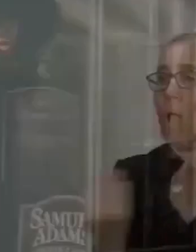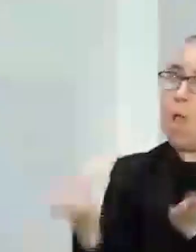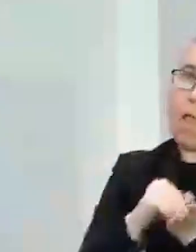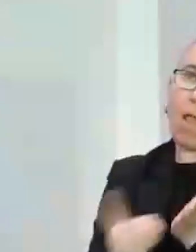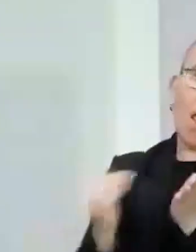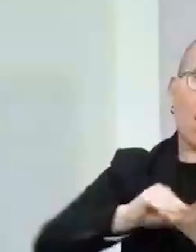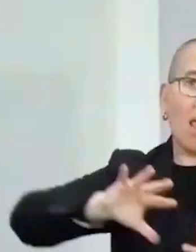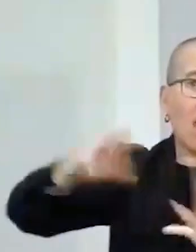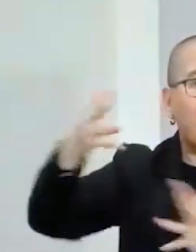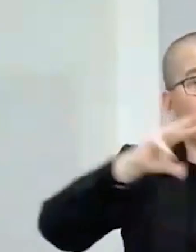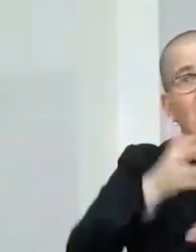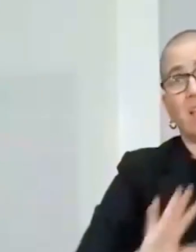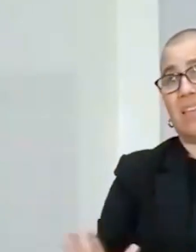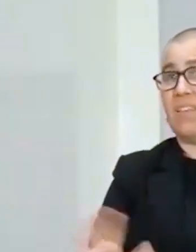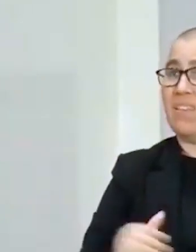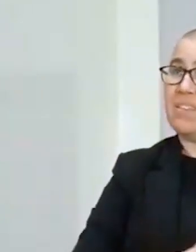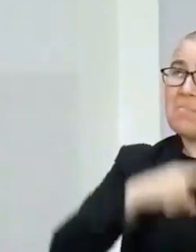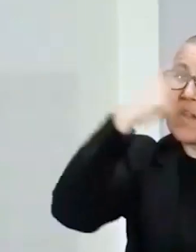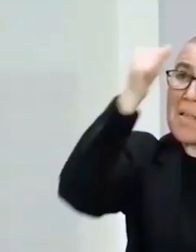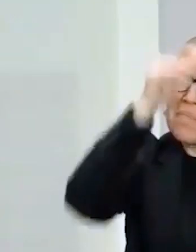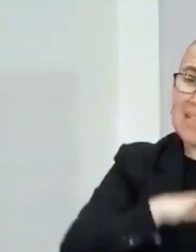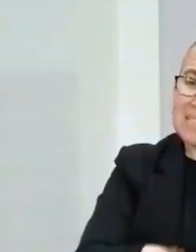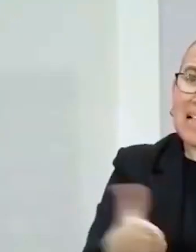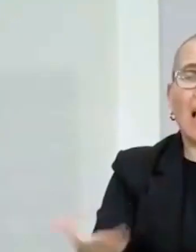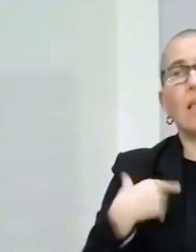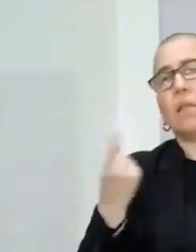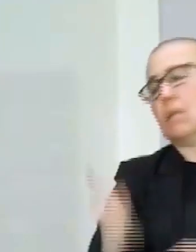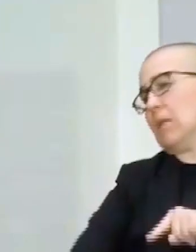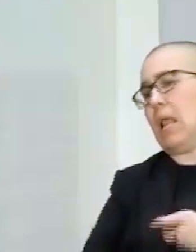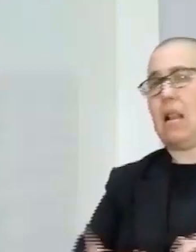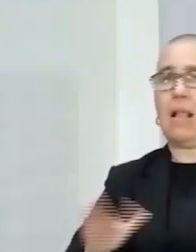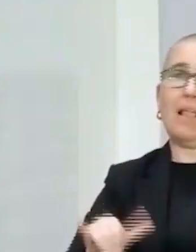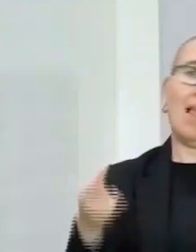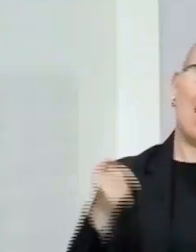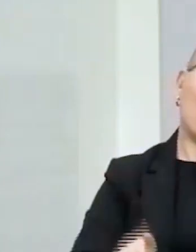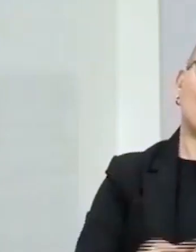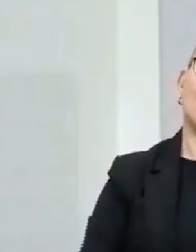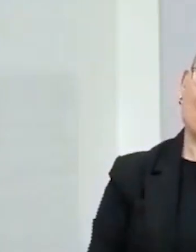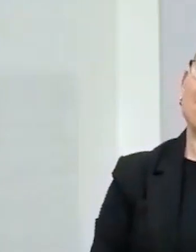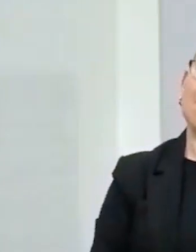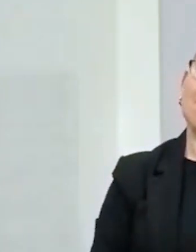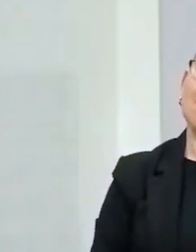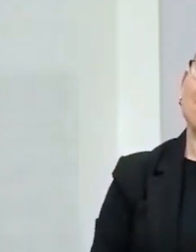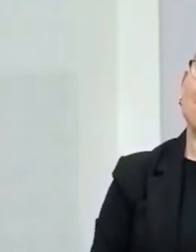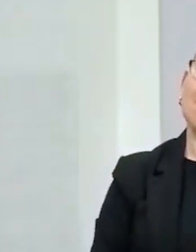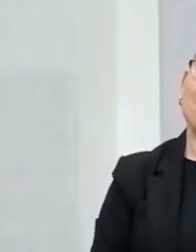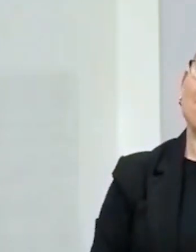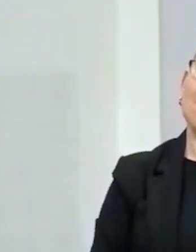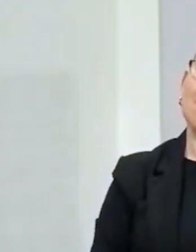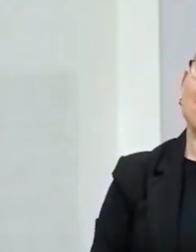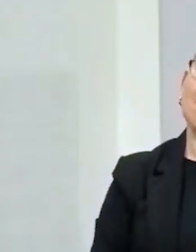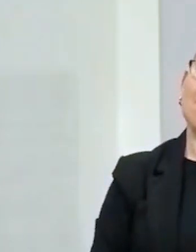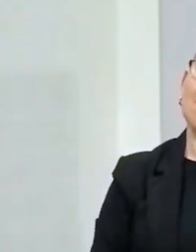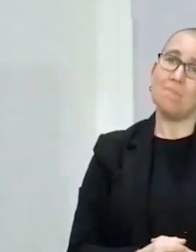Go ahead. Systemic and fundamental changes will need to be made. It needs to be started with systemic public safety reforms. Pause. First